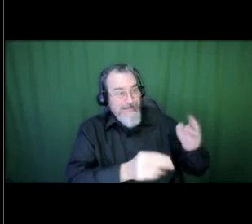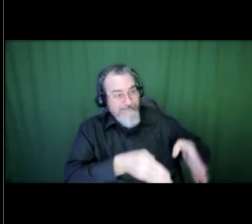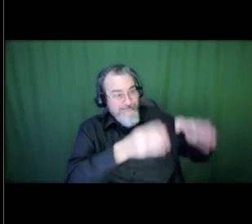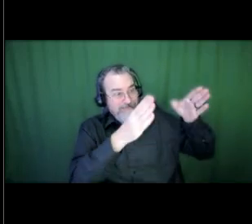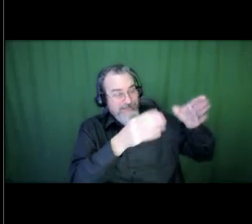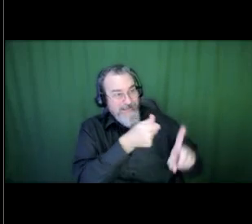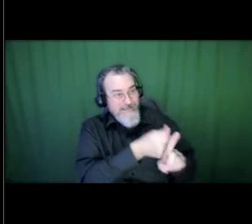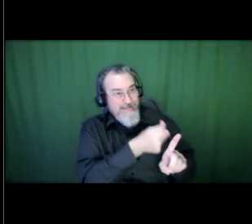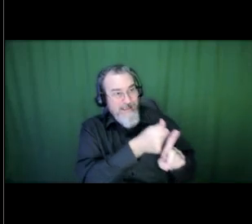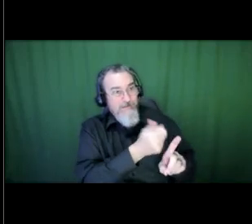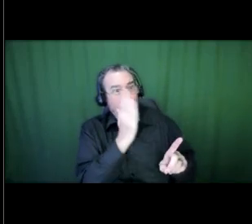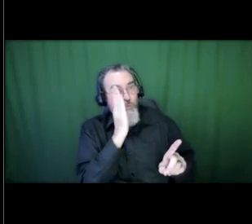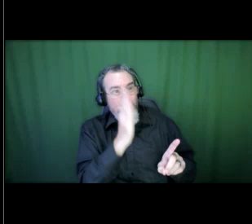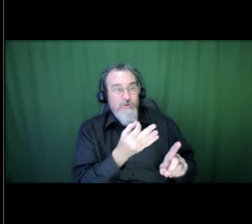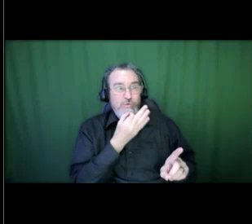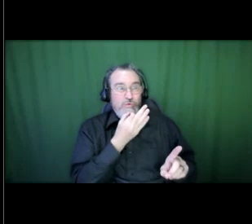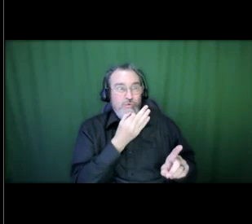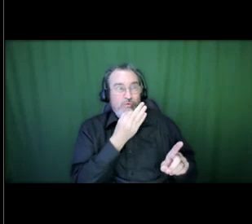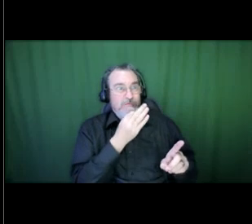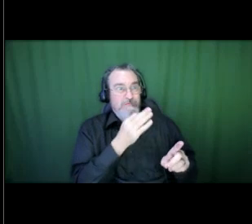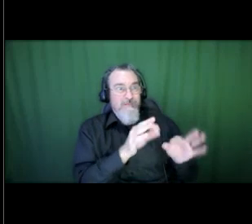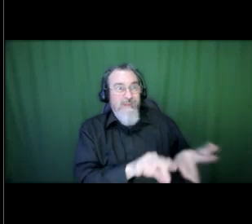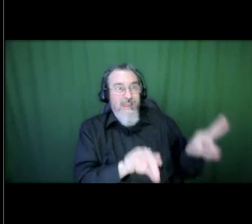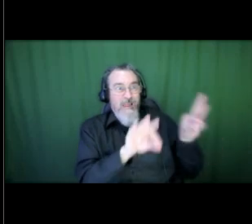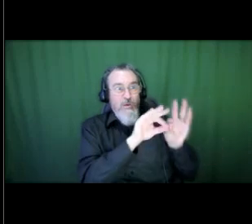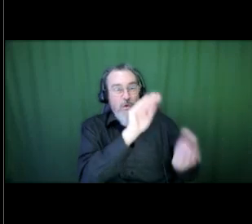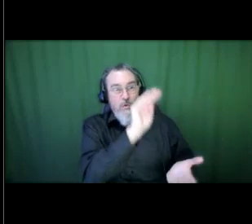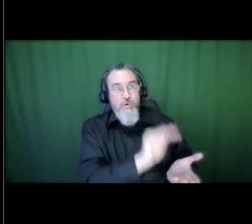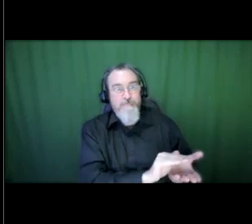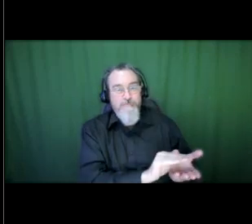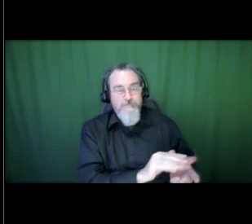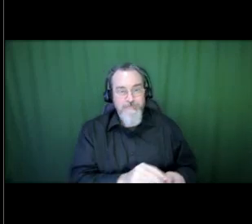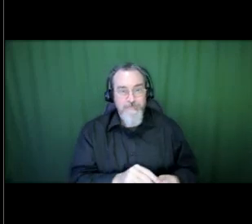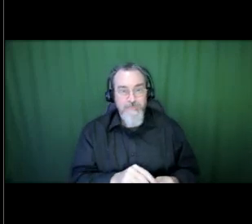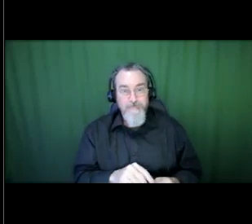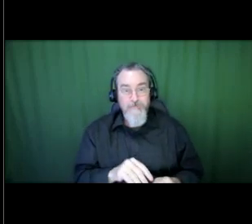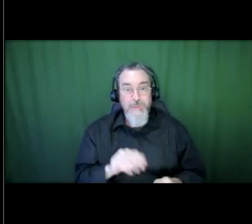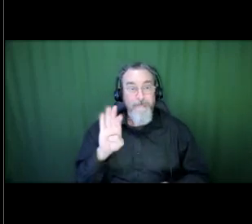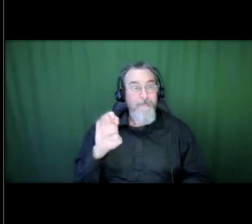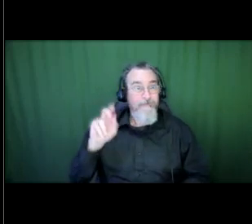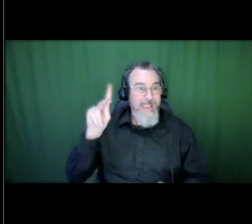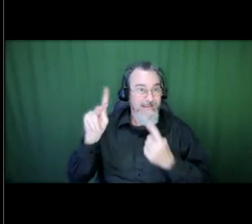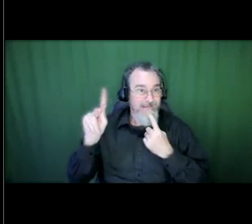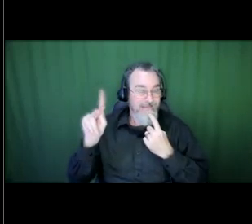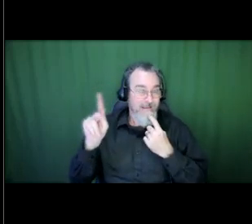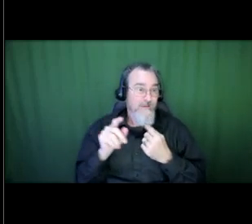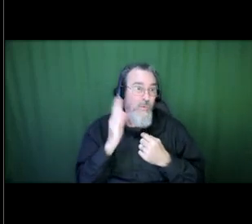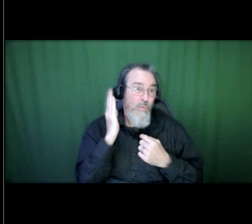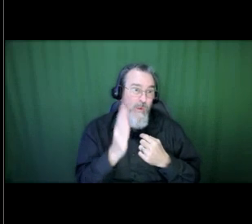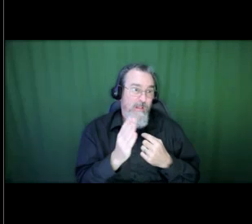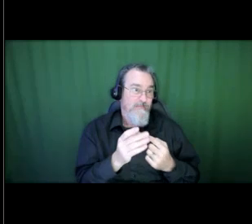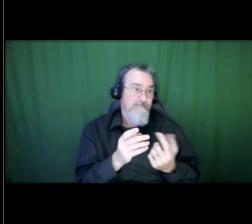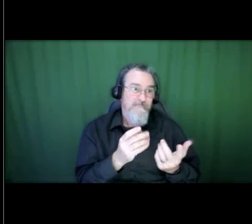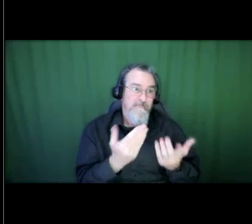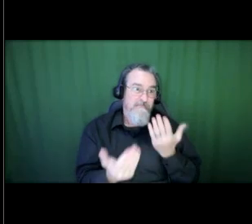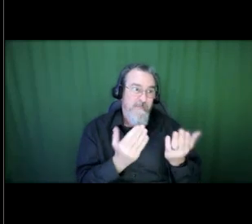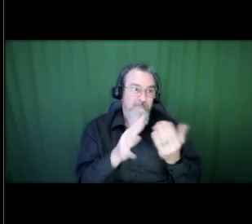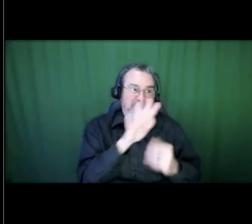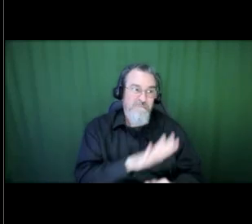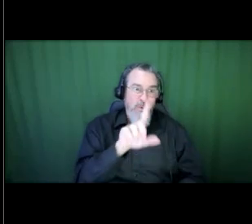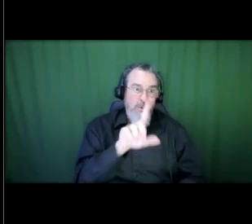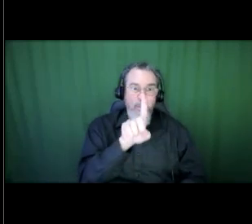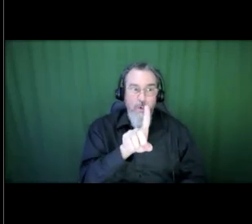according to the banking industry, we're looking at upwards of $1 trillion in overall assets. So that's a lot of money at